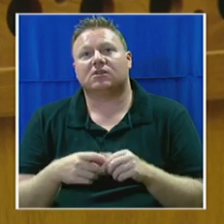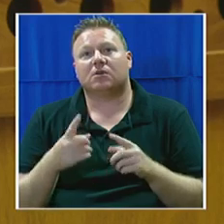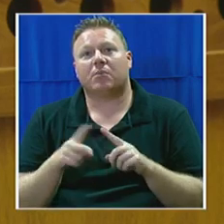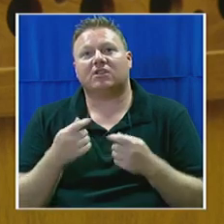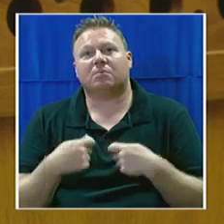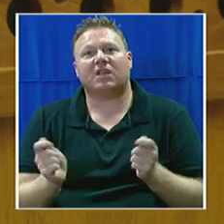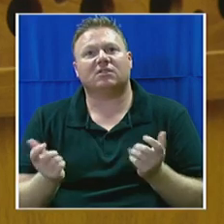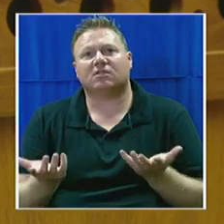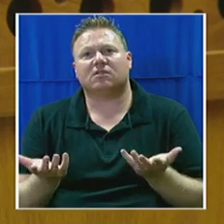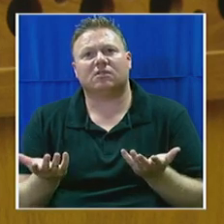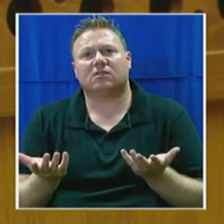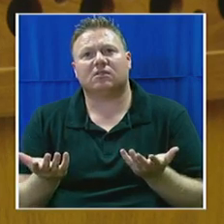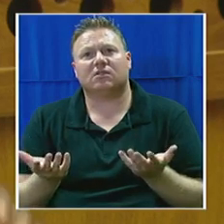spent.